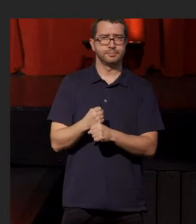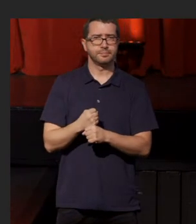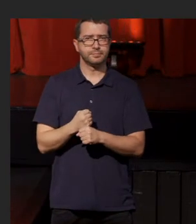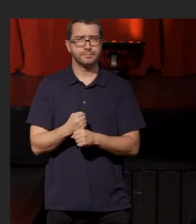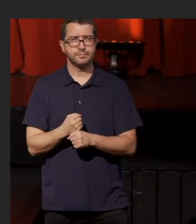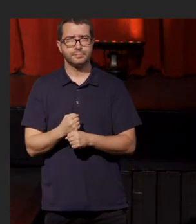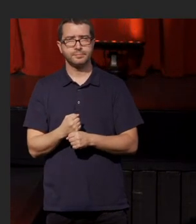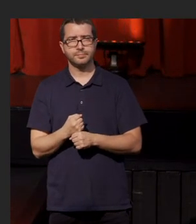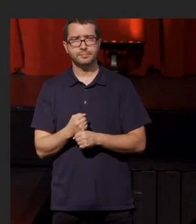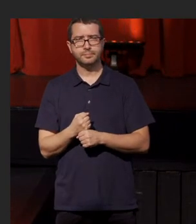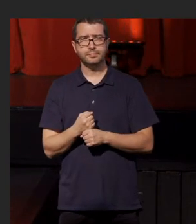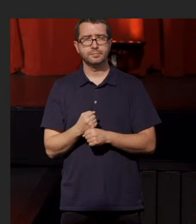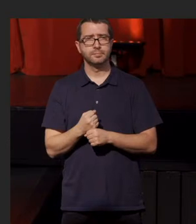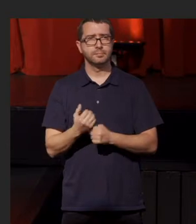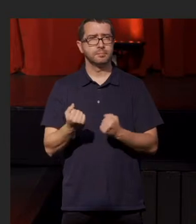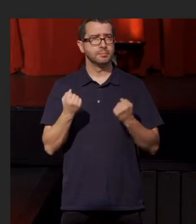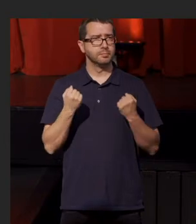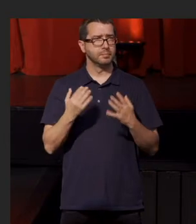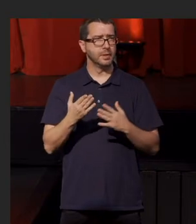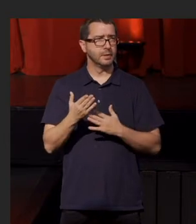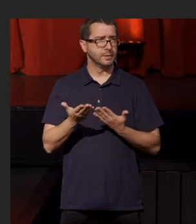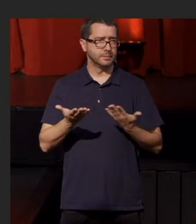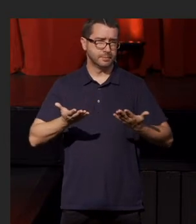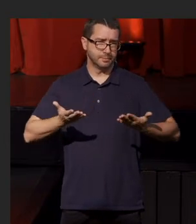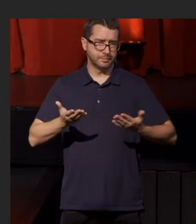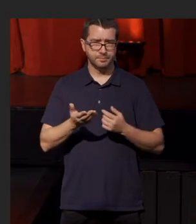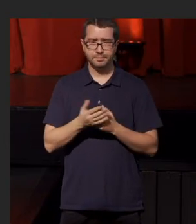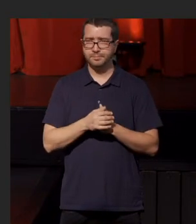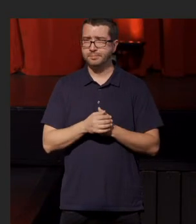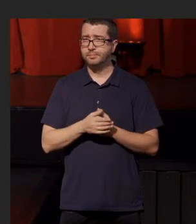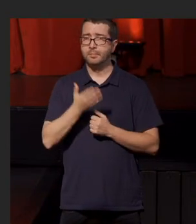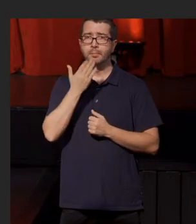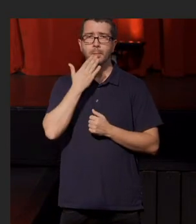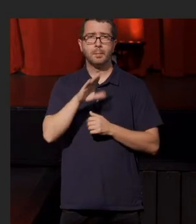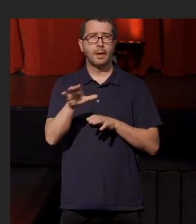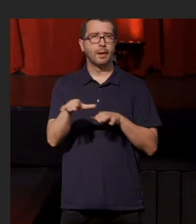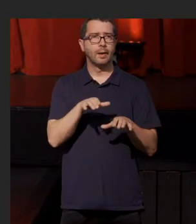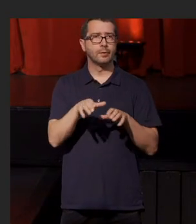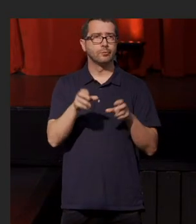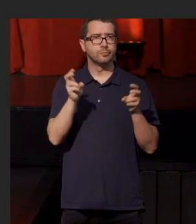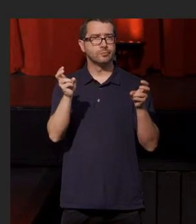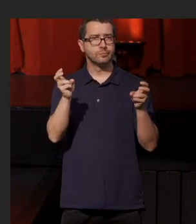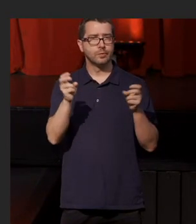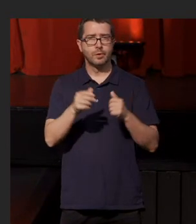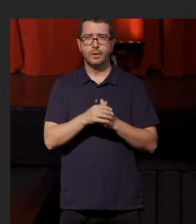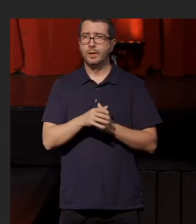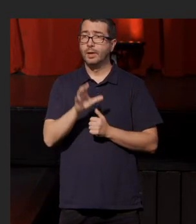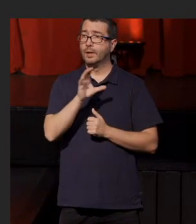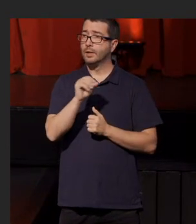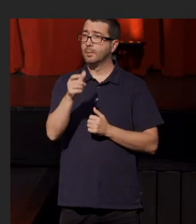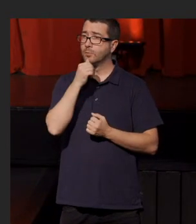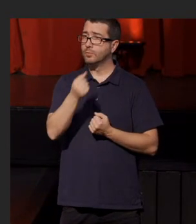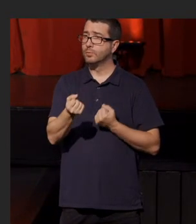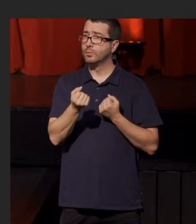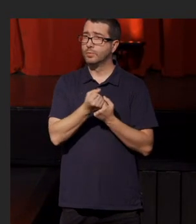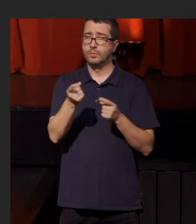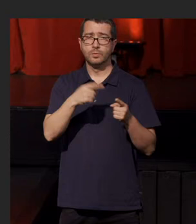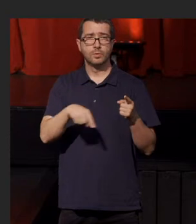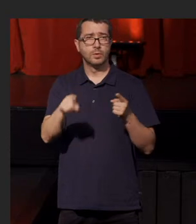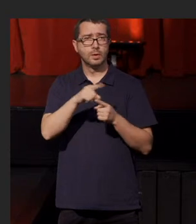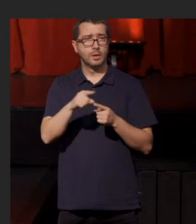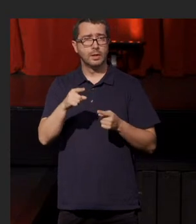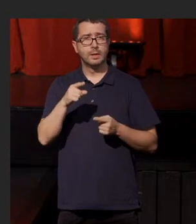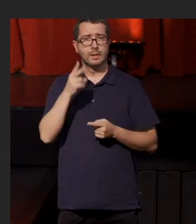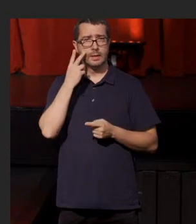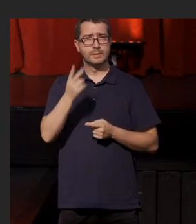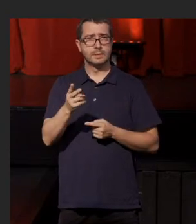of the bad actors, let's just call them out there to simplify it, and the companies that actually service them have seen social media, have seen